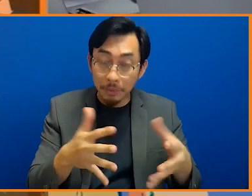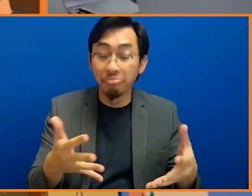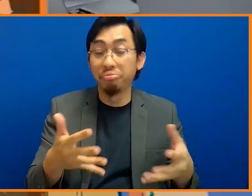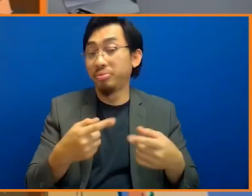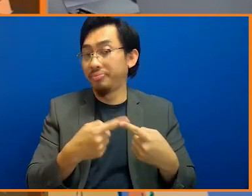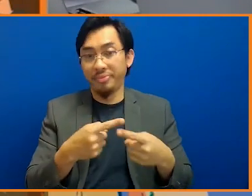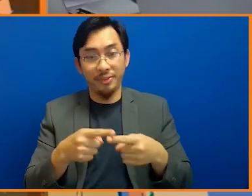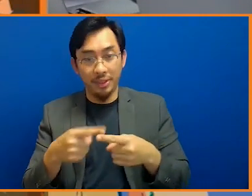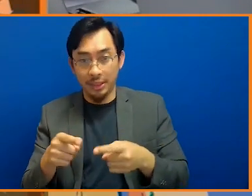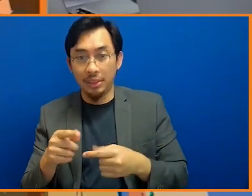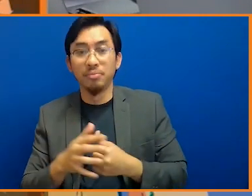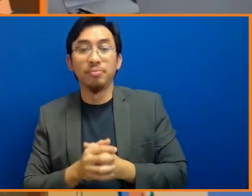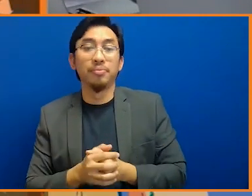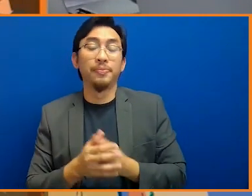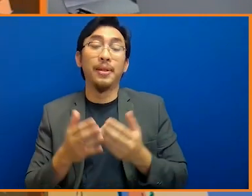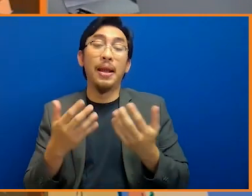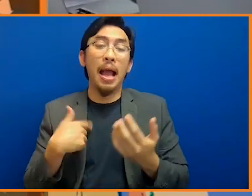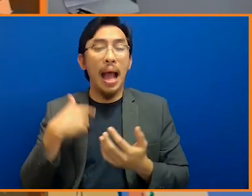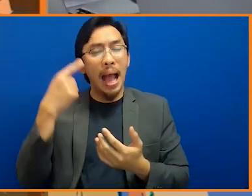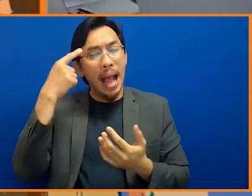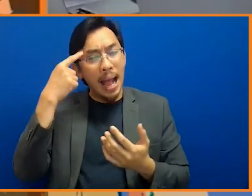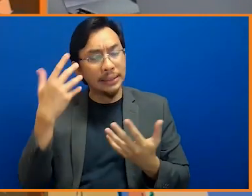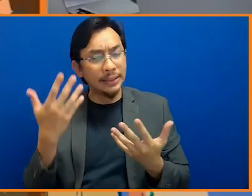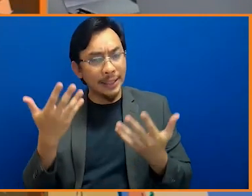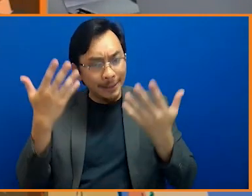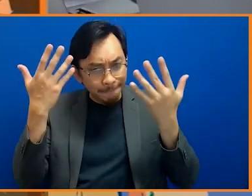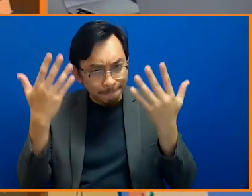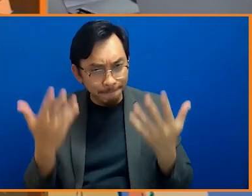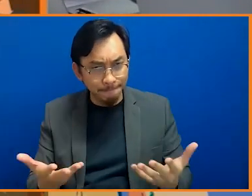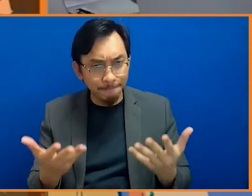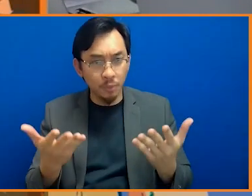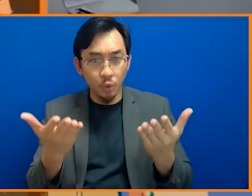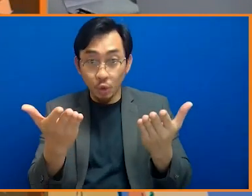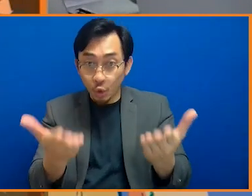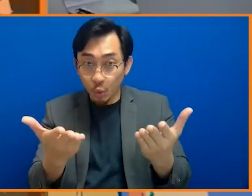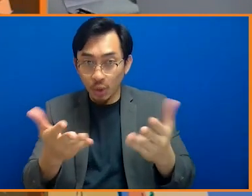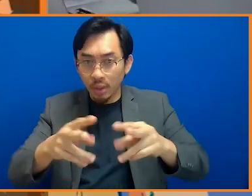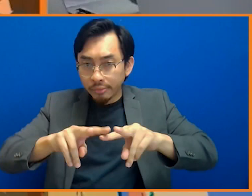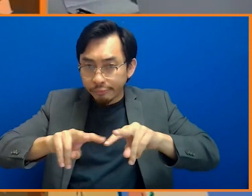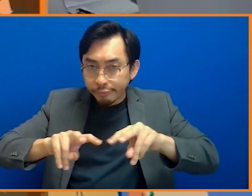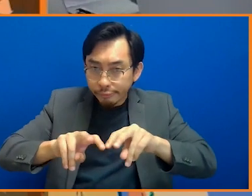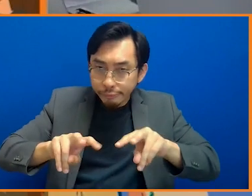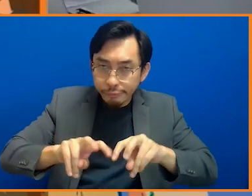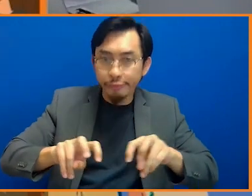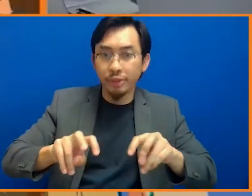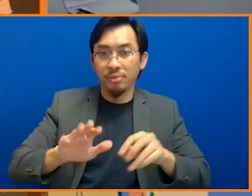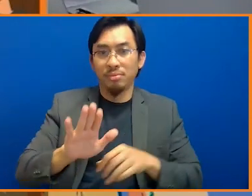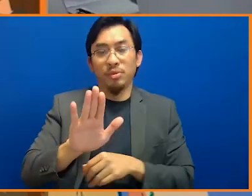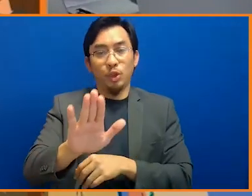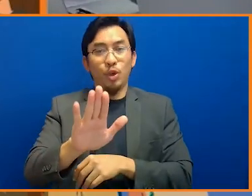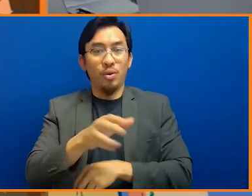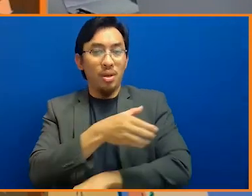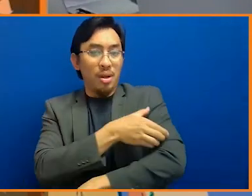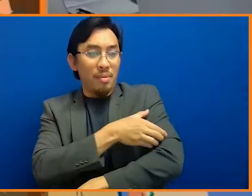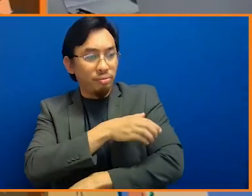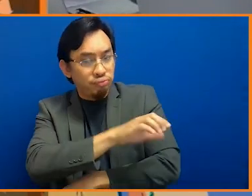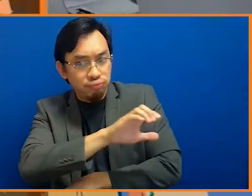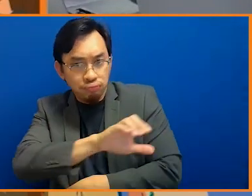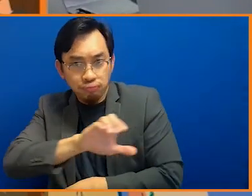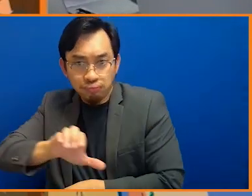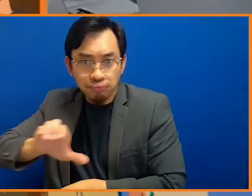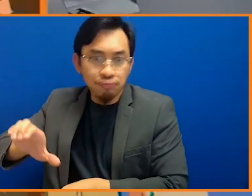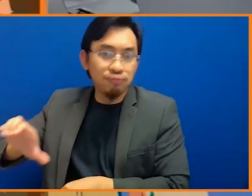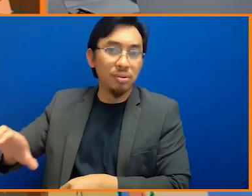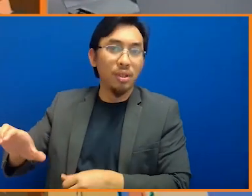tsunami context. So I think it is time for you, all of you, to explore and also to